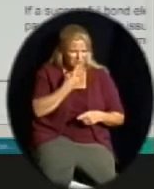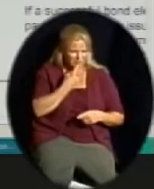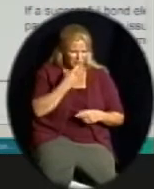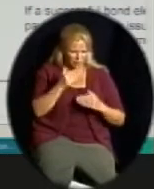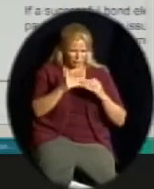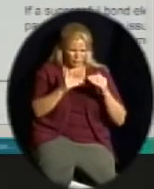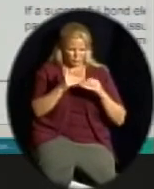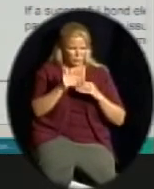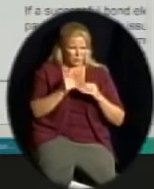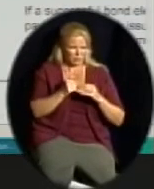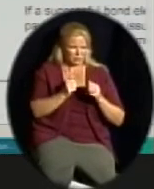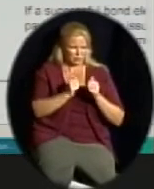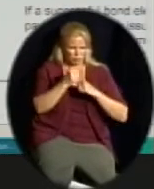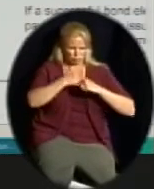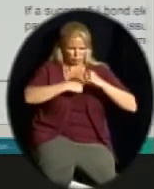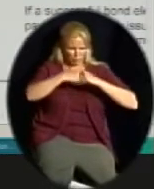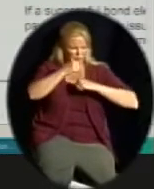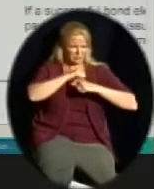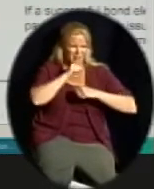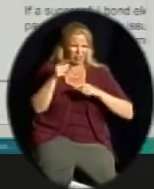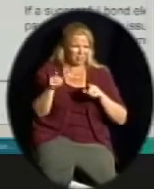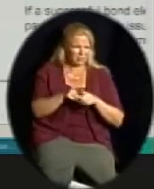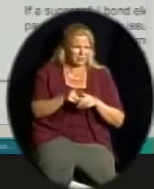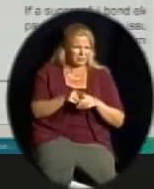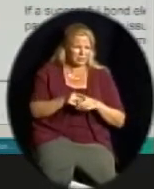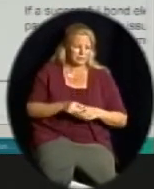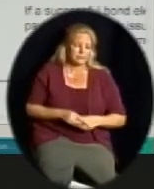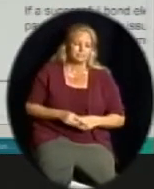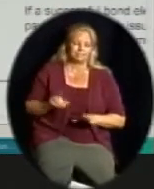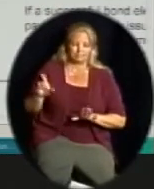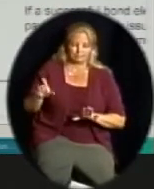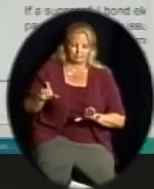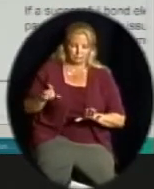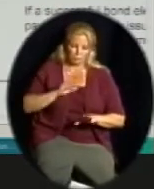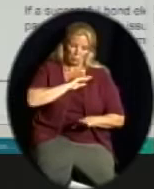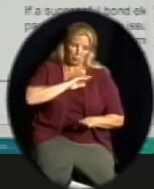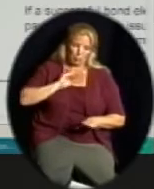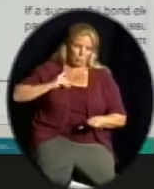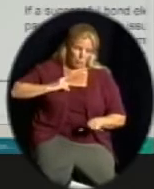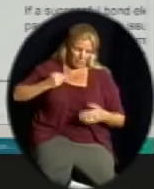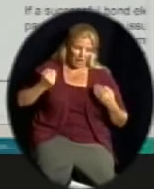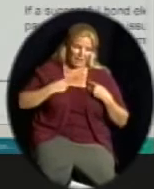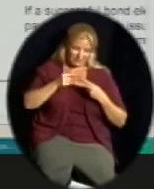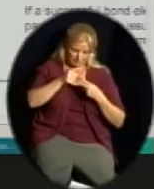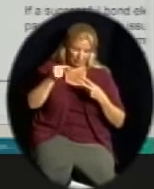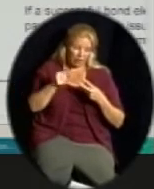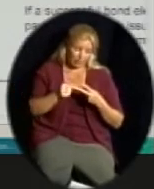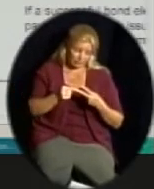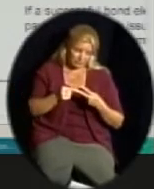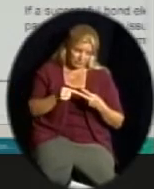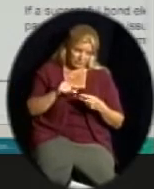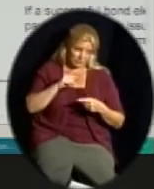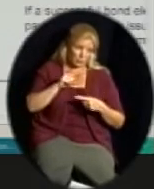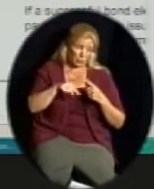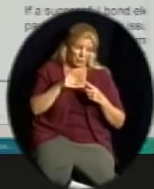in time? I'm sorry, yes. Okay. There is an option that the board will have that option to, when they structure that they